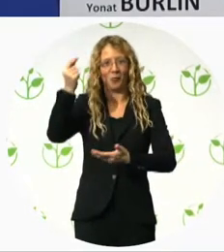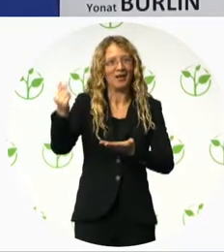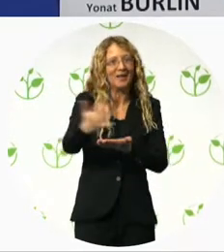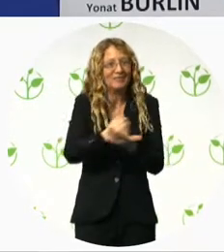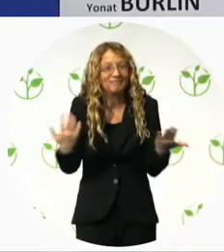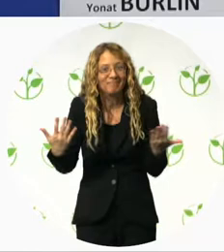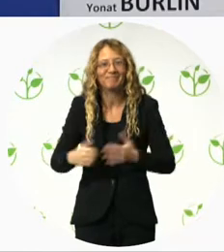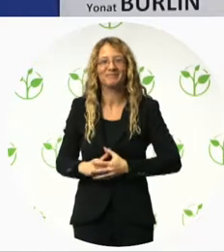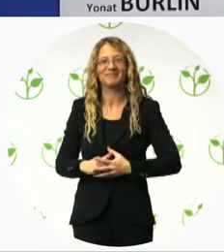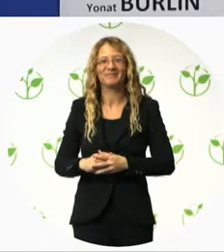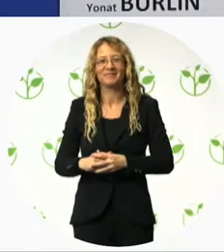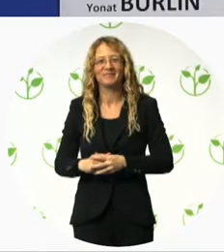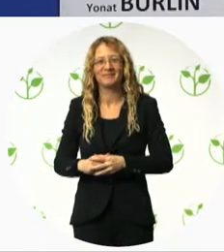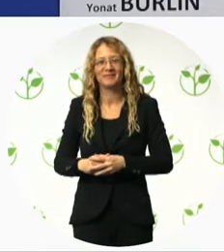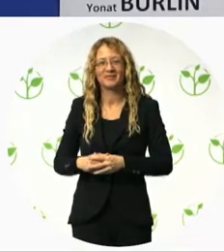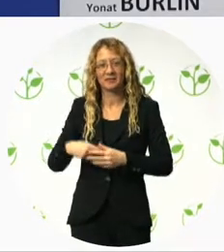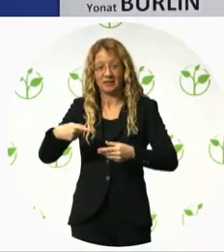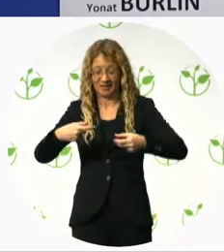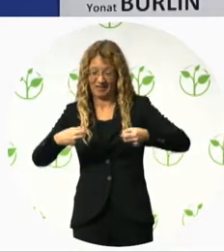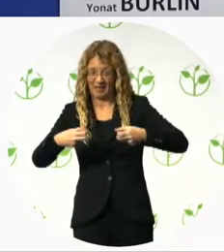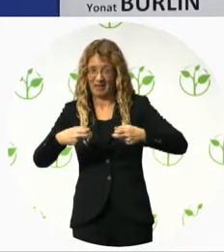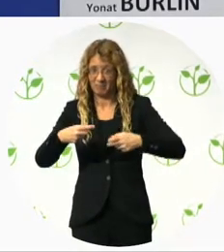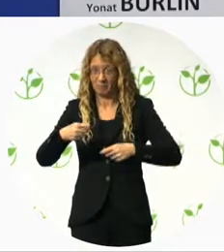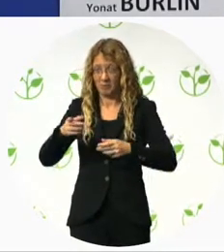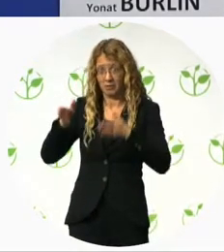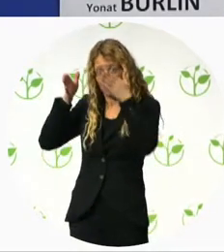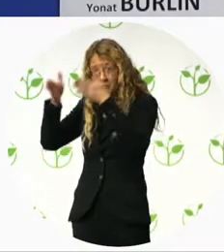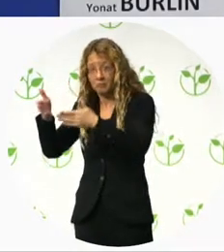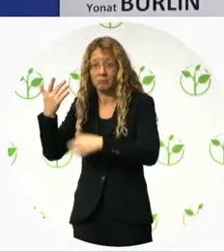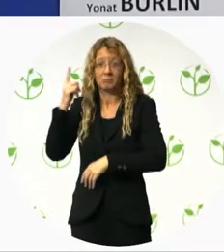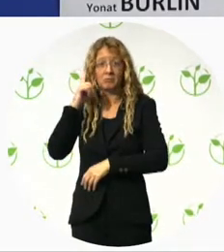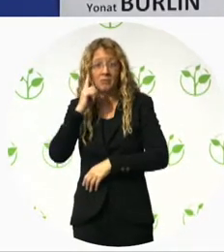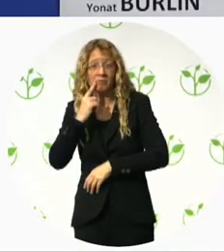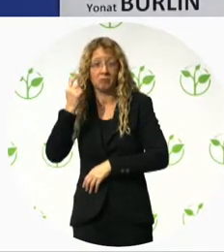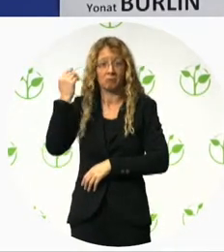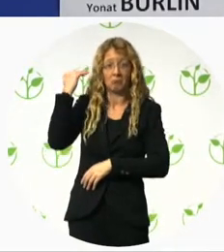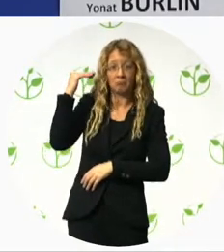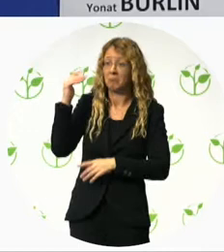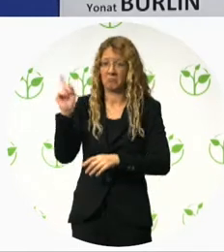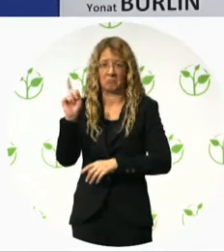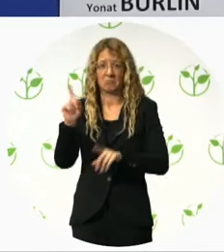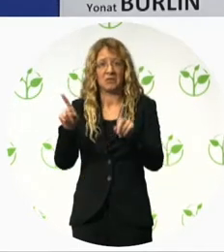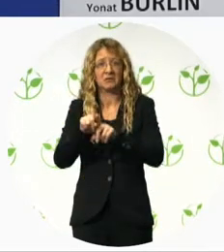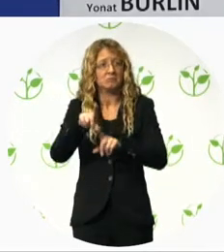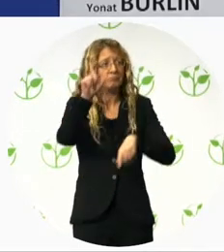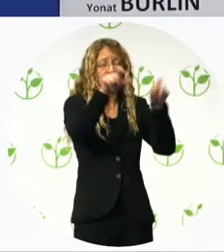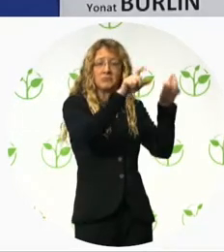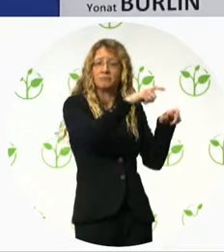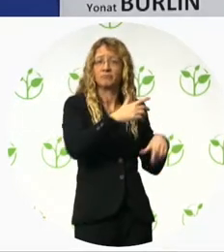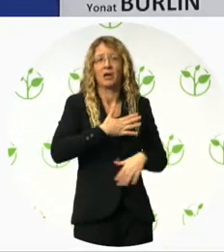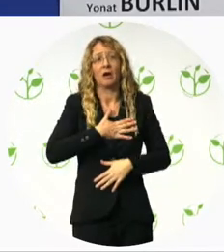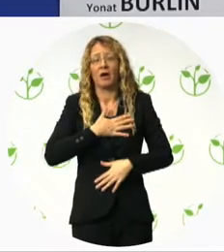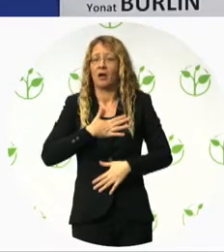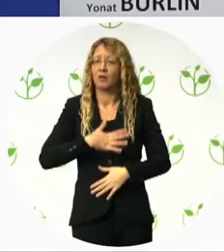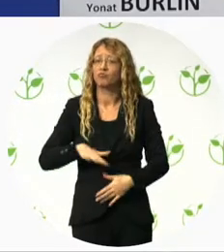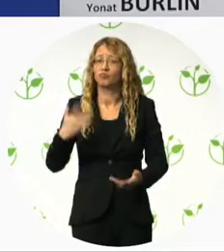are not specifically hearing impaired. They just want to be able to follow the show and enjoy what's going on. So a venue using our equipment is not only